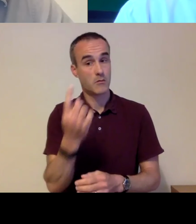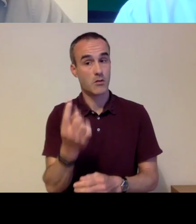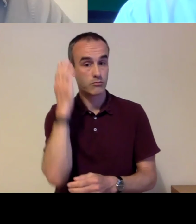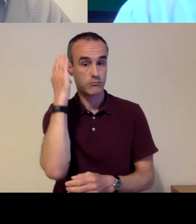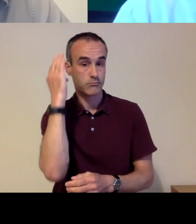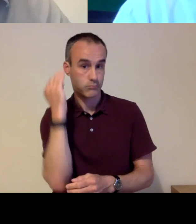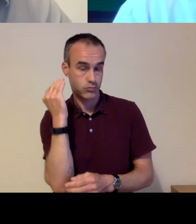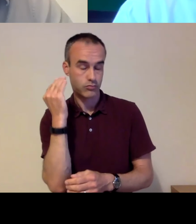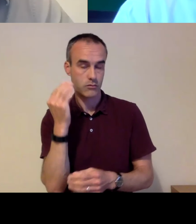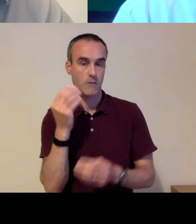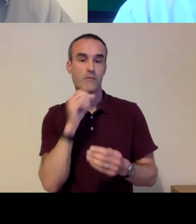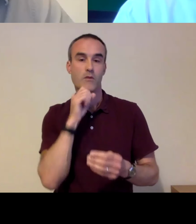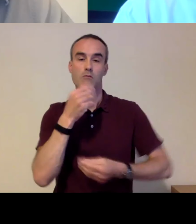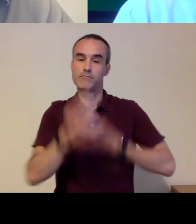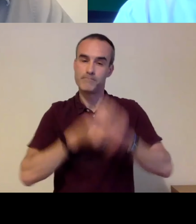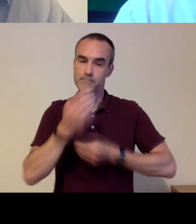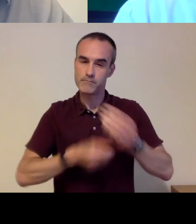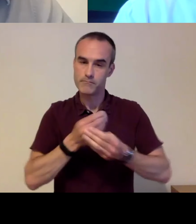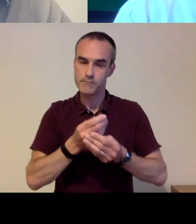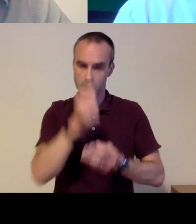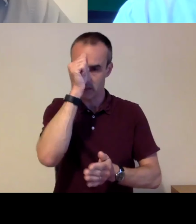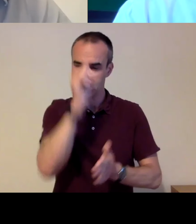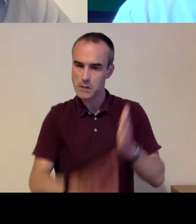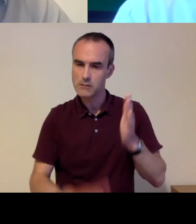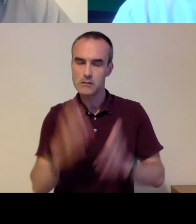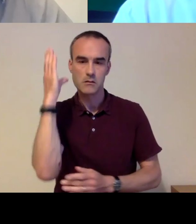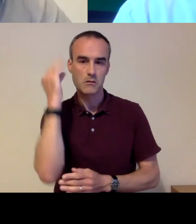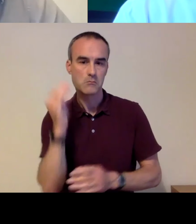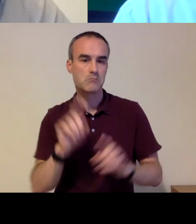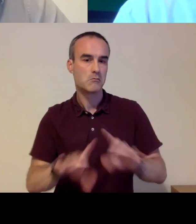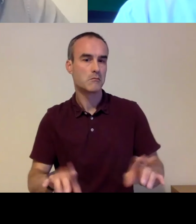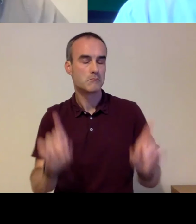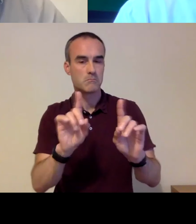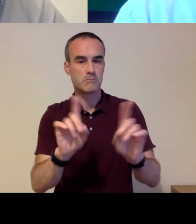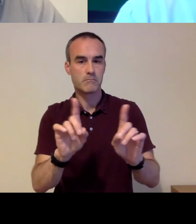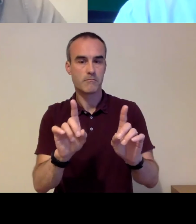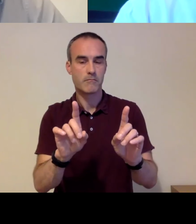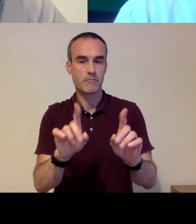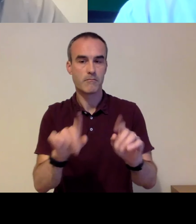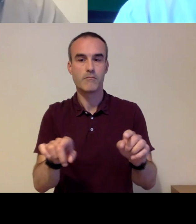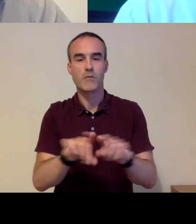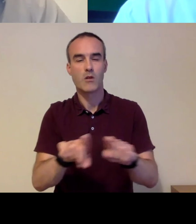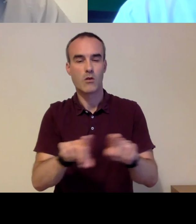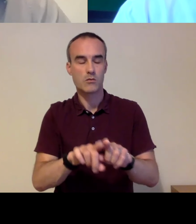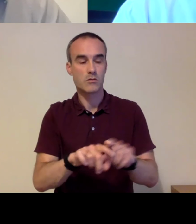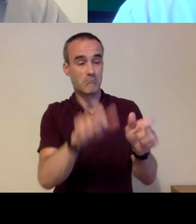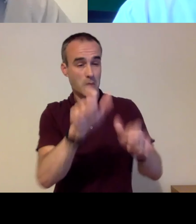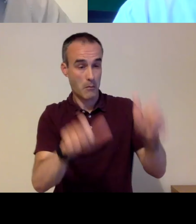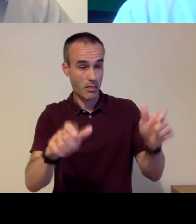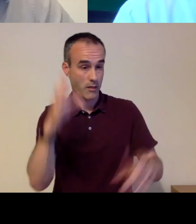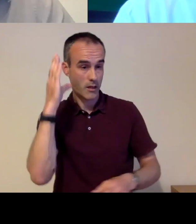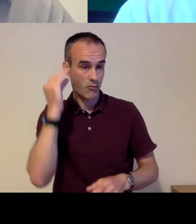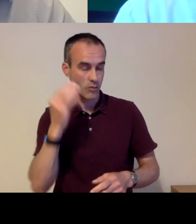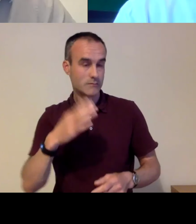share his experiences of hearing loss with us. And in particular, I guess, the sort of the needs and priorities that people with hearing loss perhaps have in terms